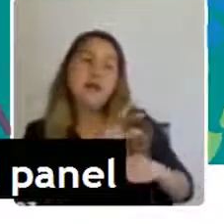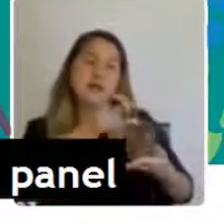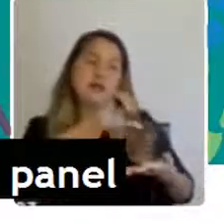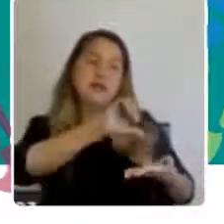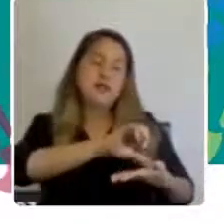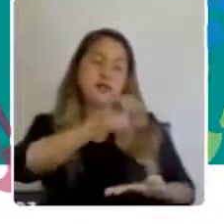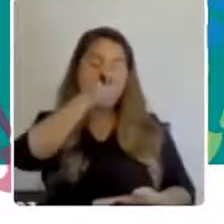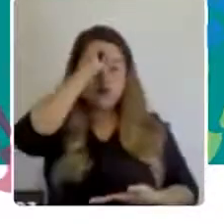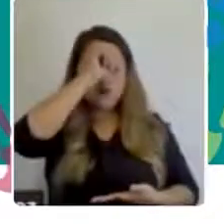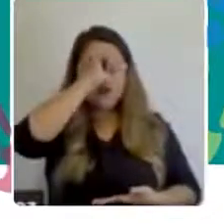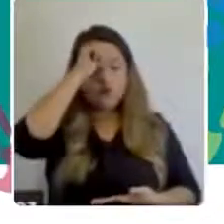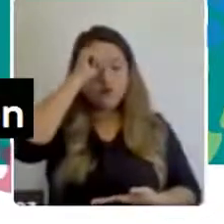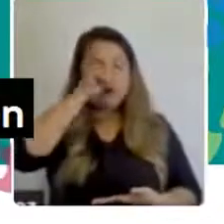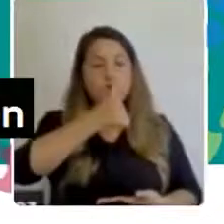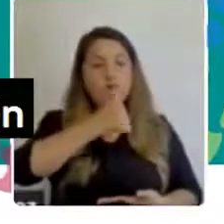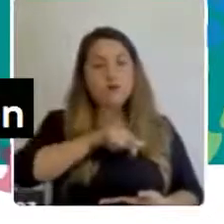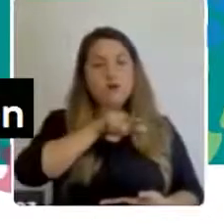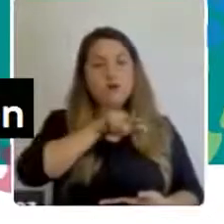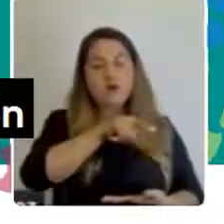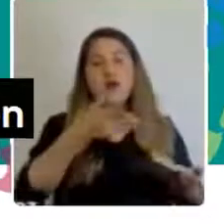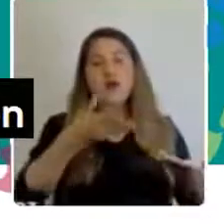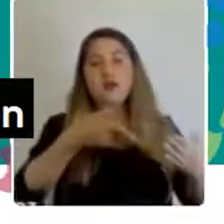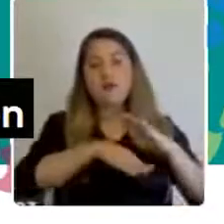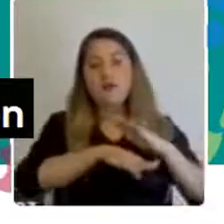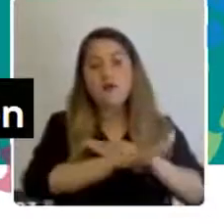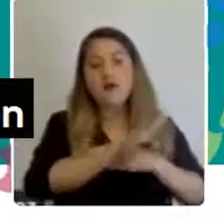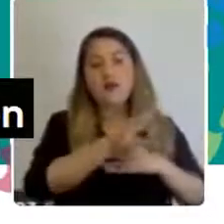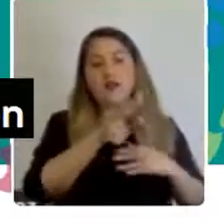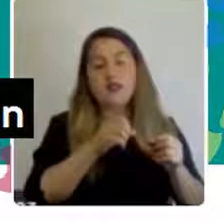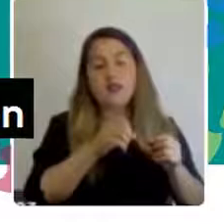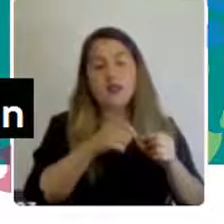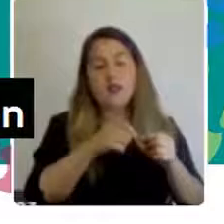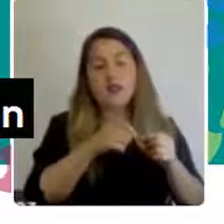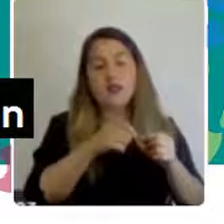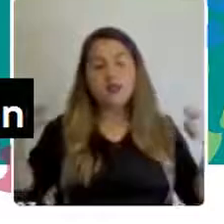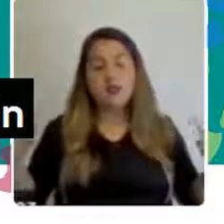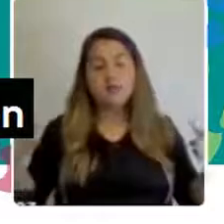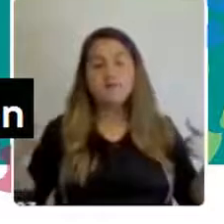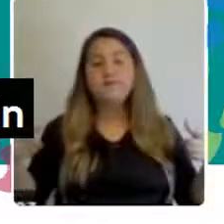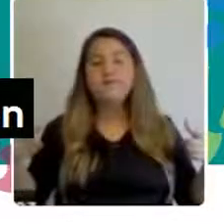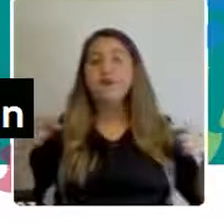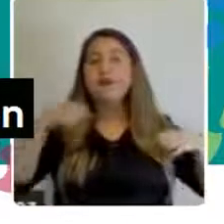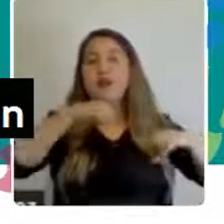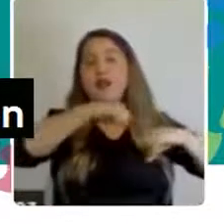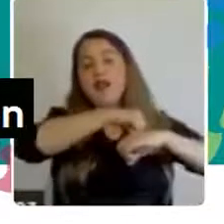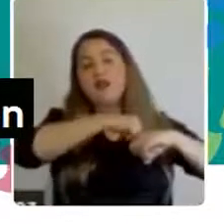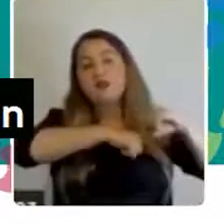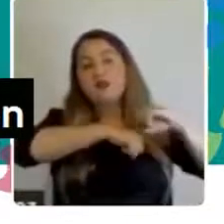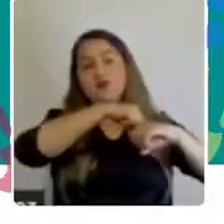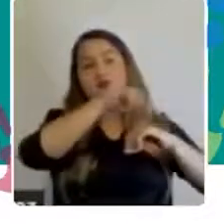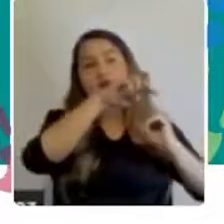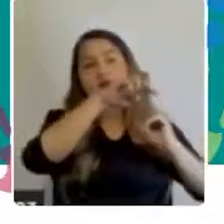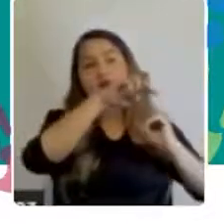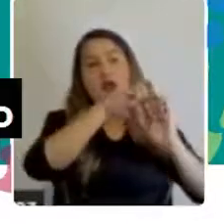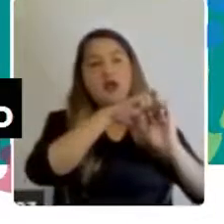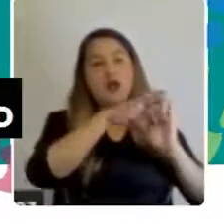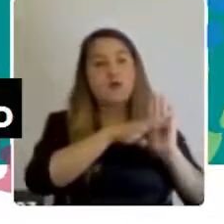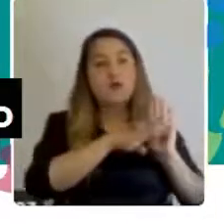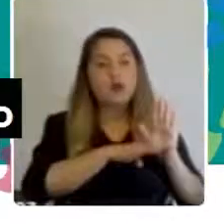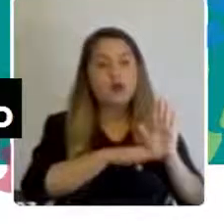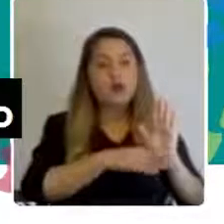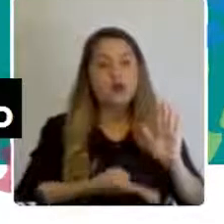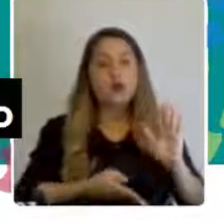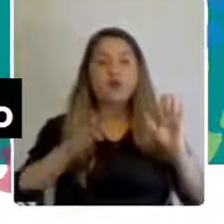the panel and to structure the protocol for the care of the babies. We